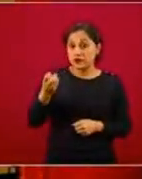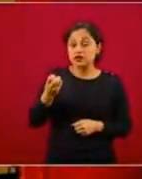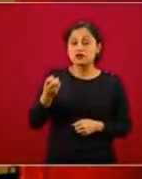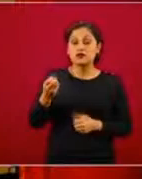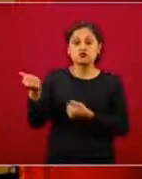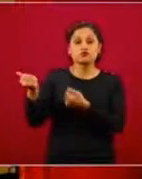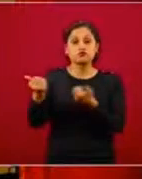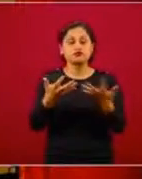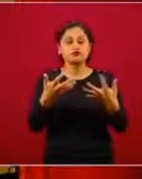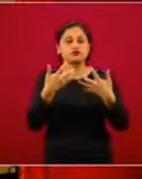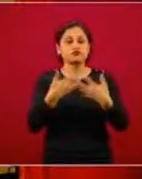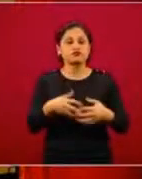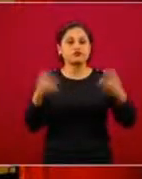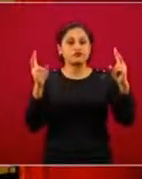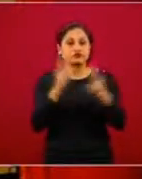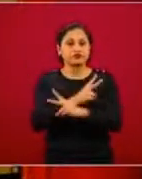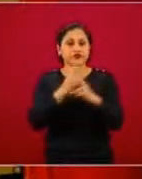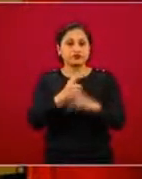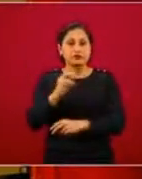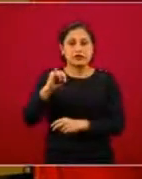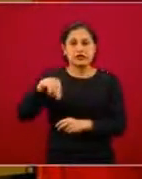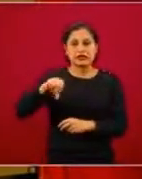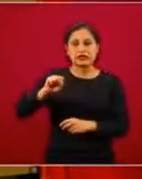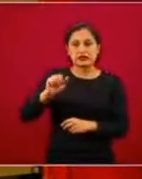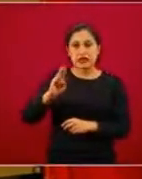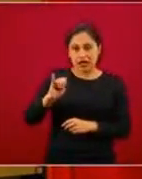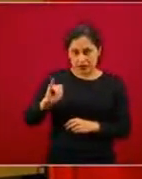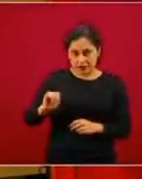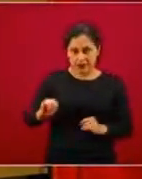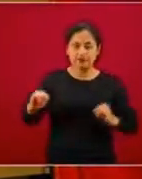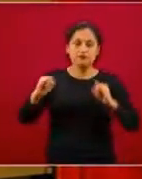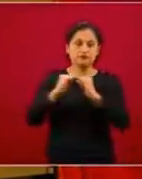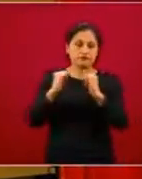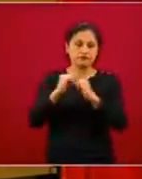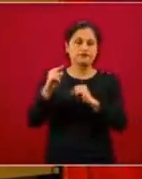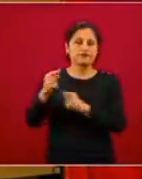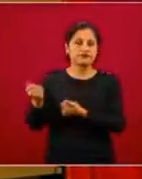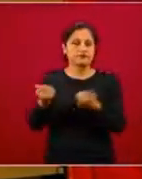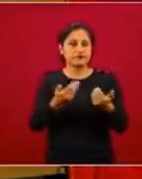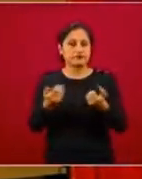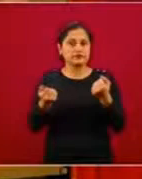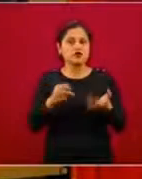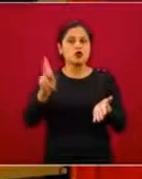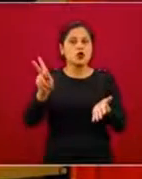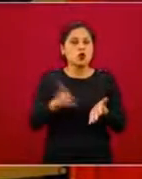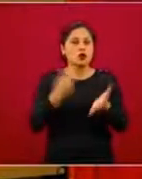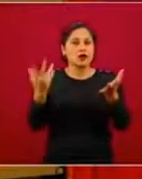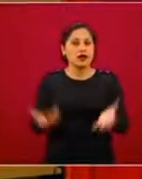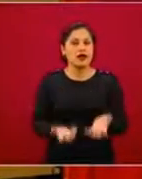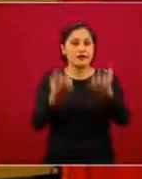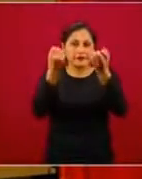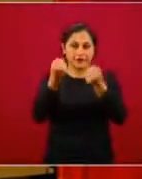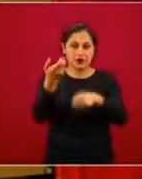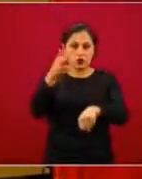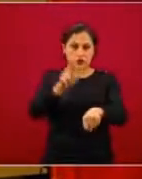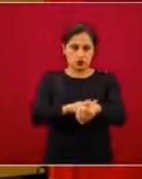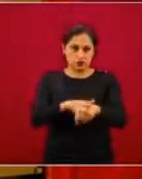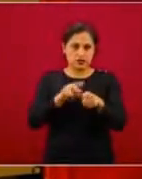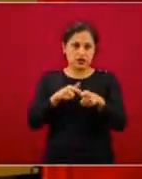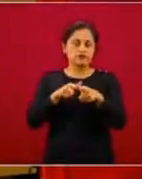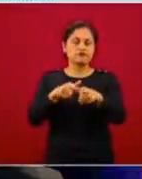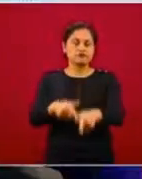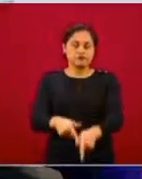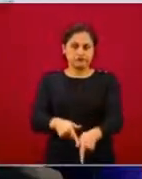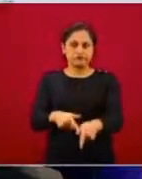increase capacity to be able to deal with COVID patients, and we have sent ventilators to them, and we're